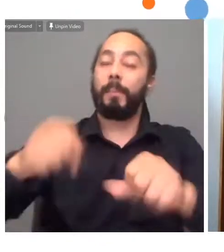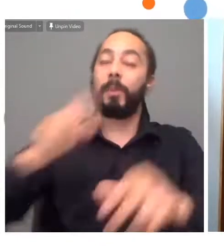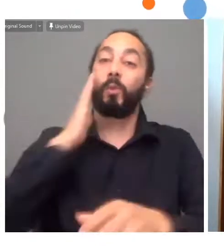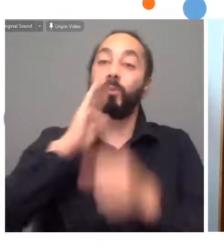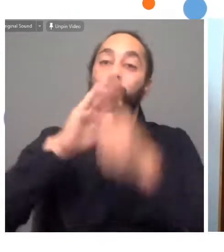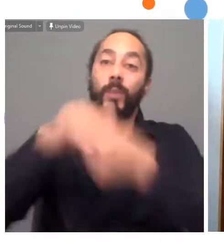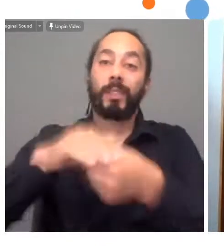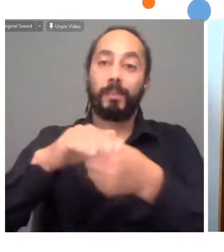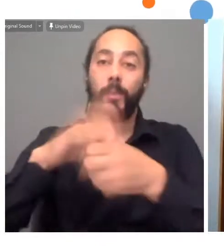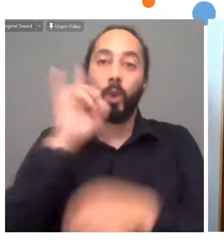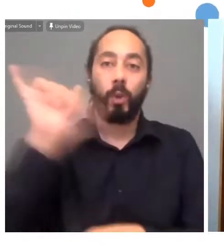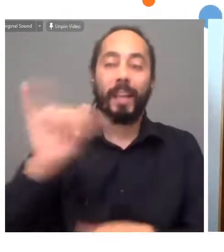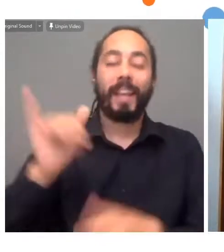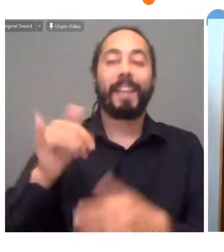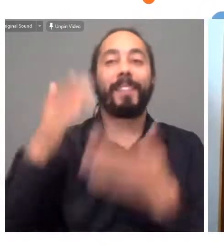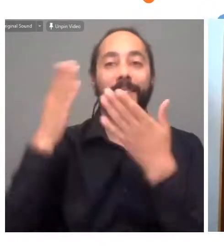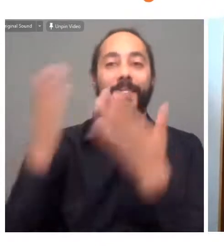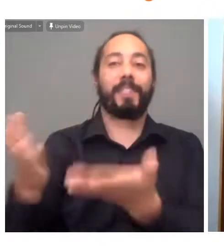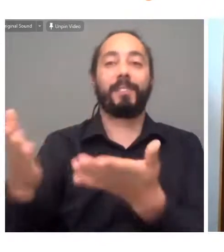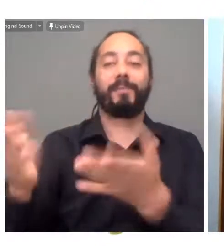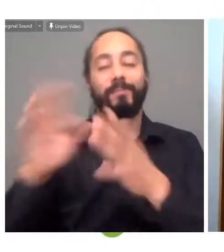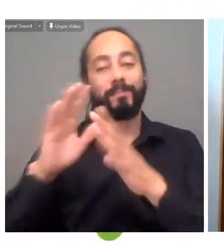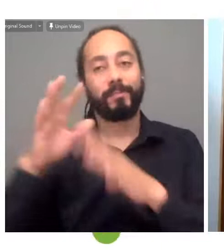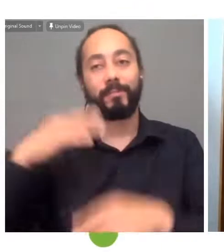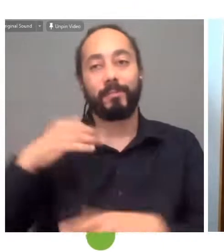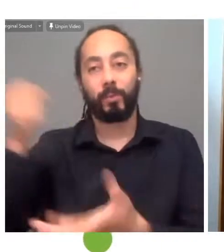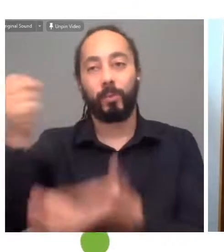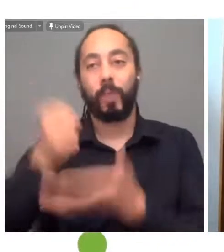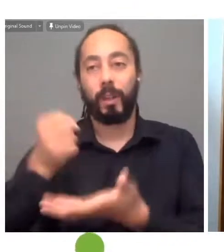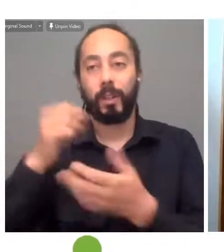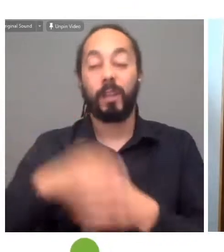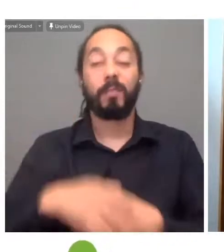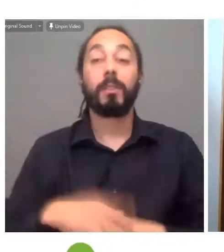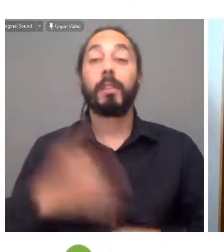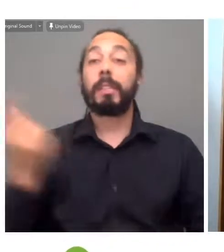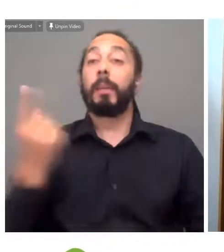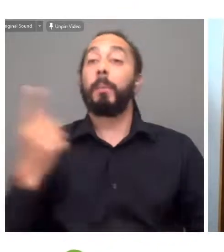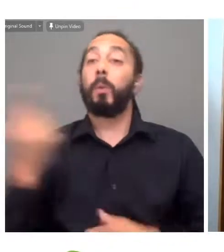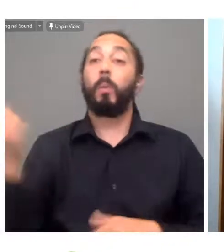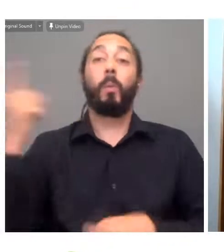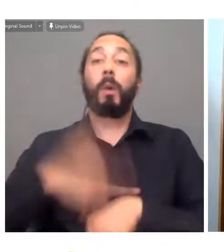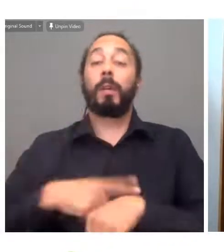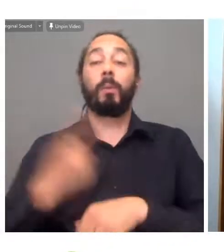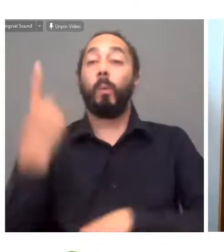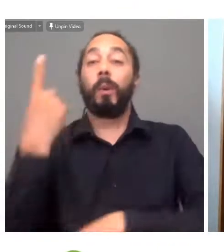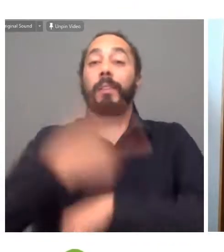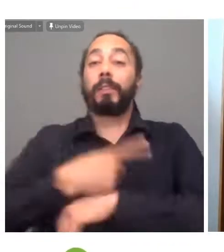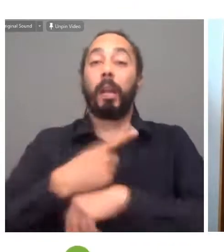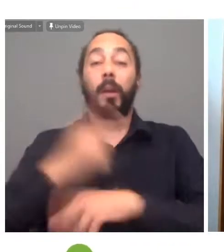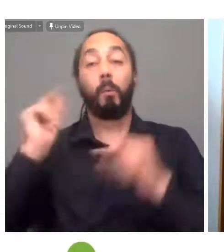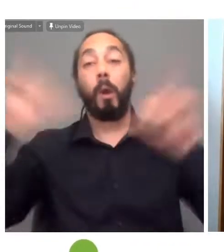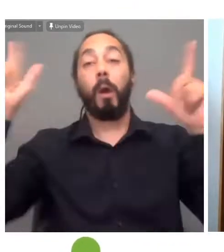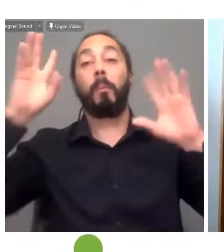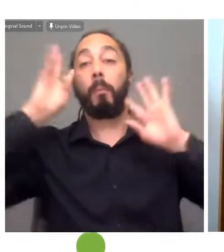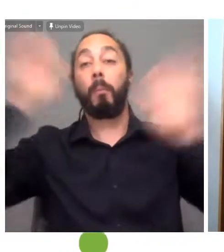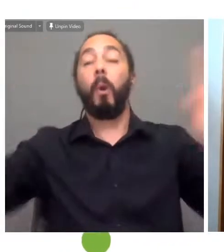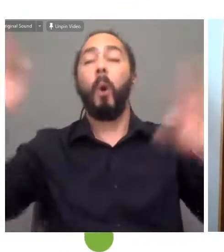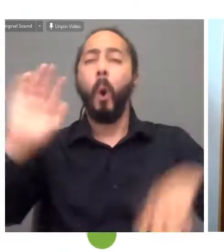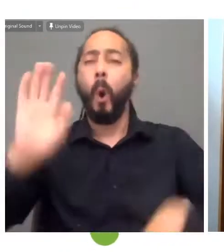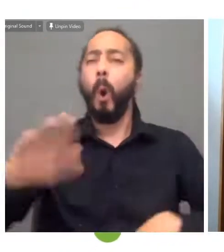like. No one got up one morning and said, we're going to make these things so complex that these organizations won't be able to